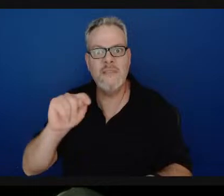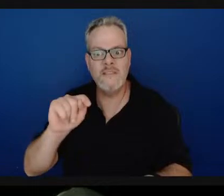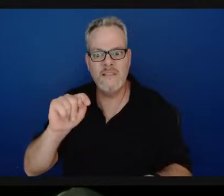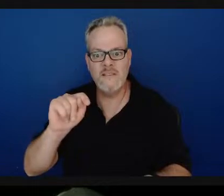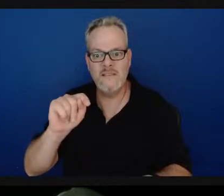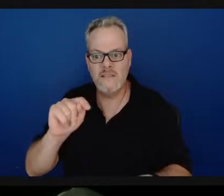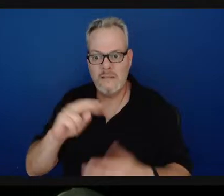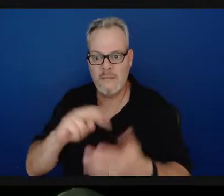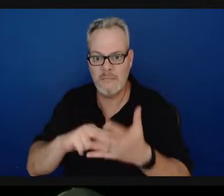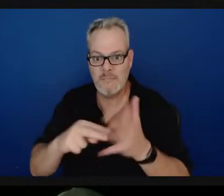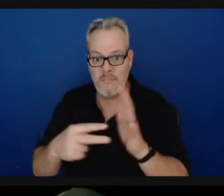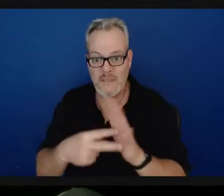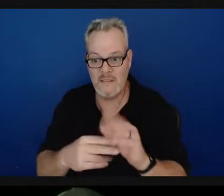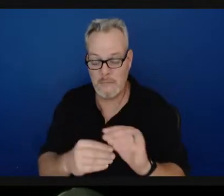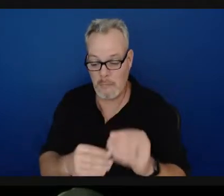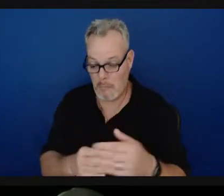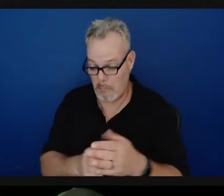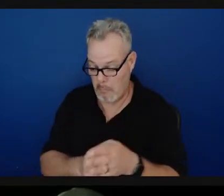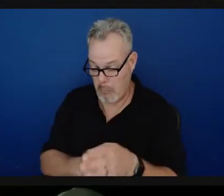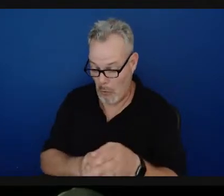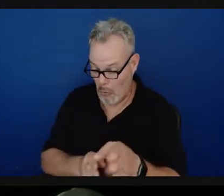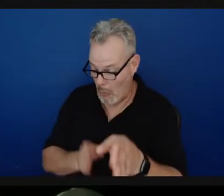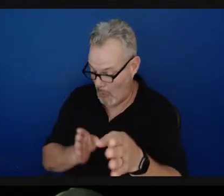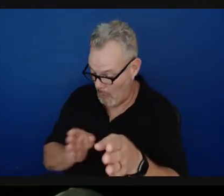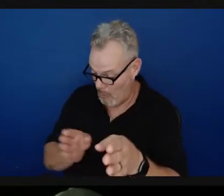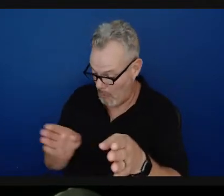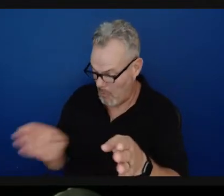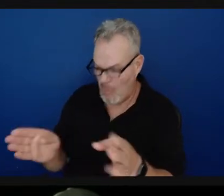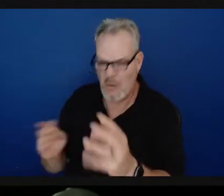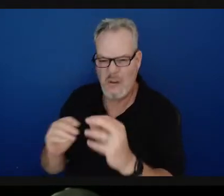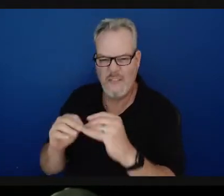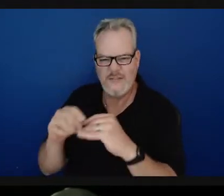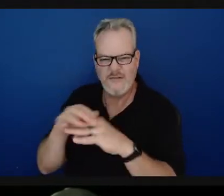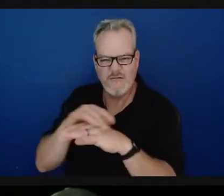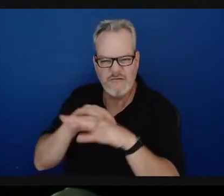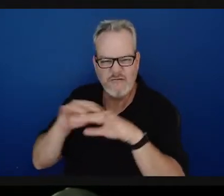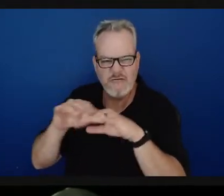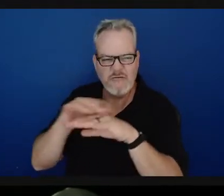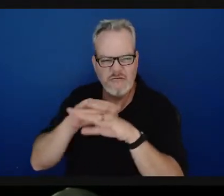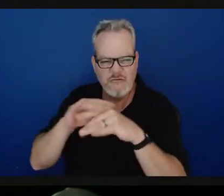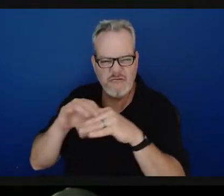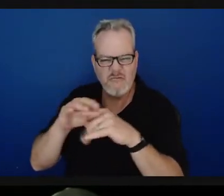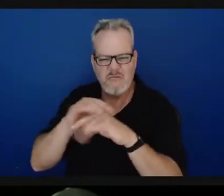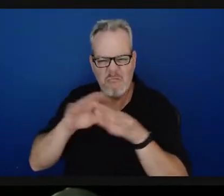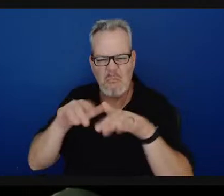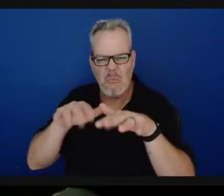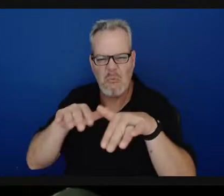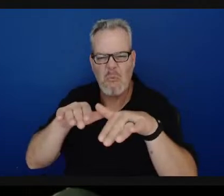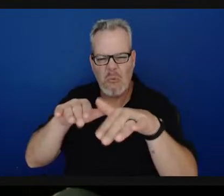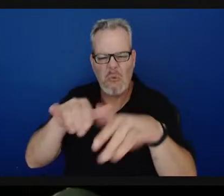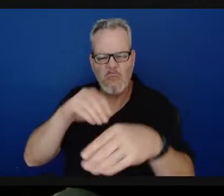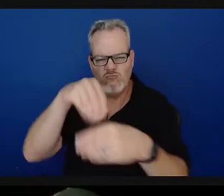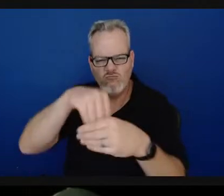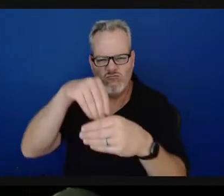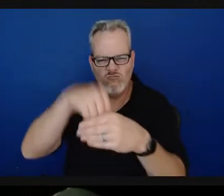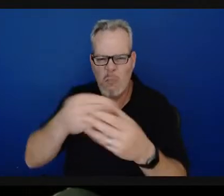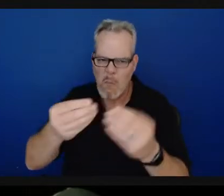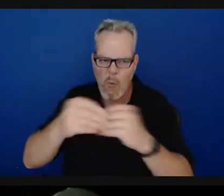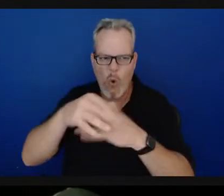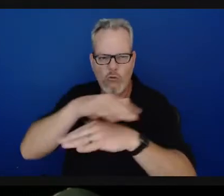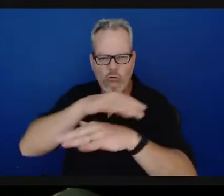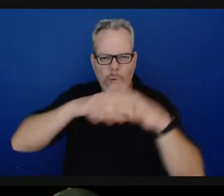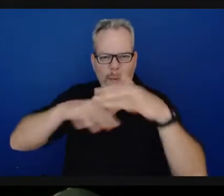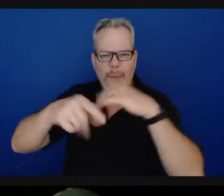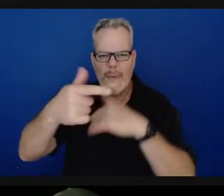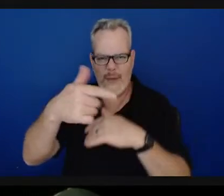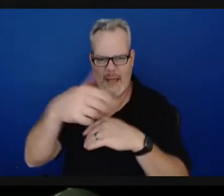of all the spatter, which is usually a little bit frothier material. It traps more gas within the rock, so it can float a little more,